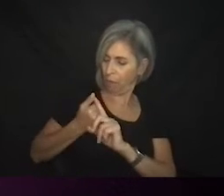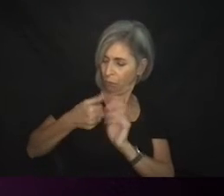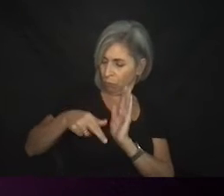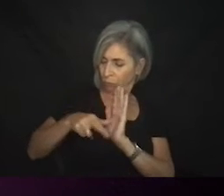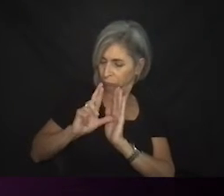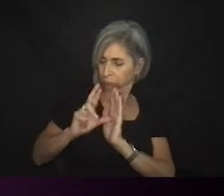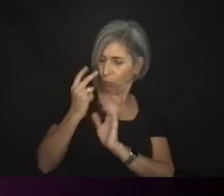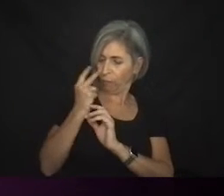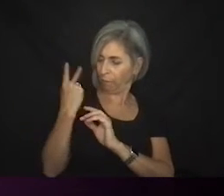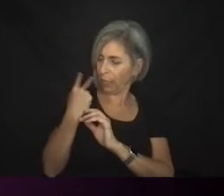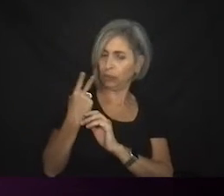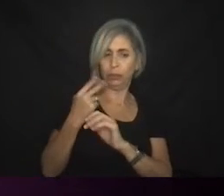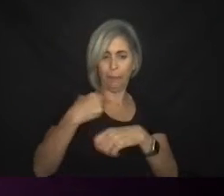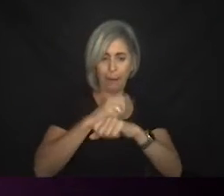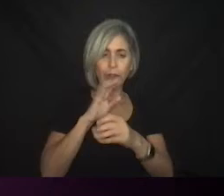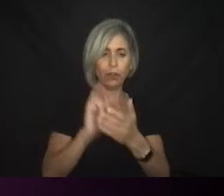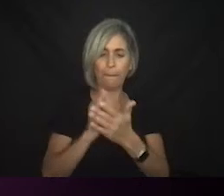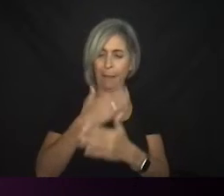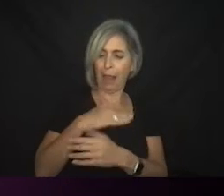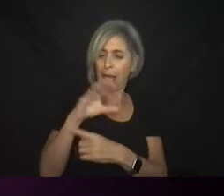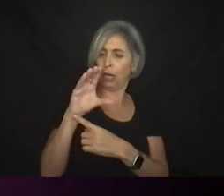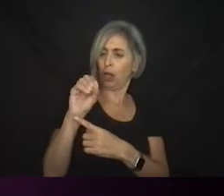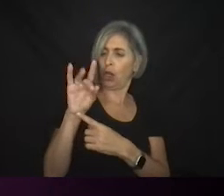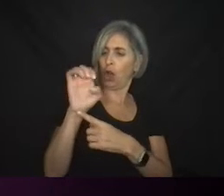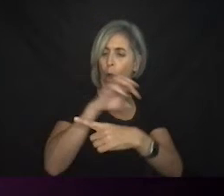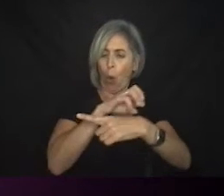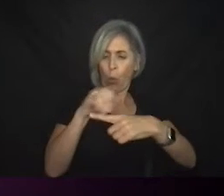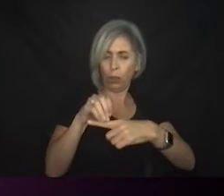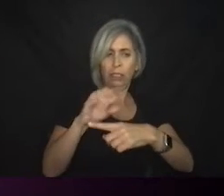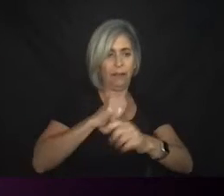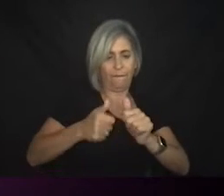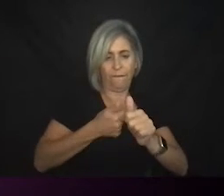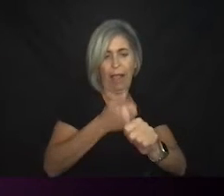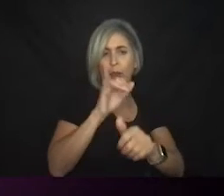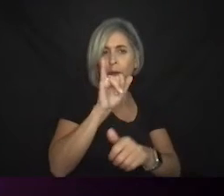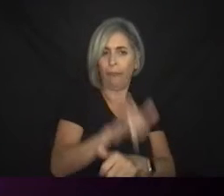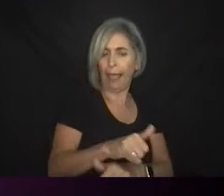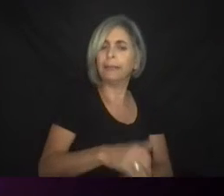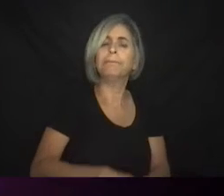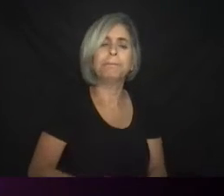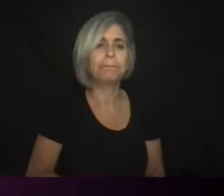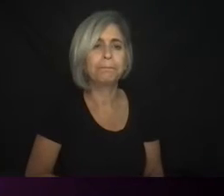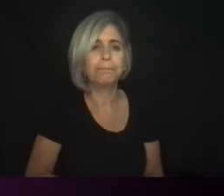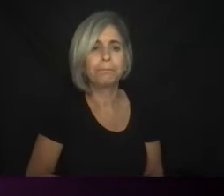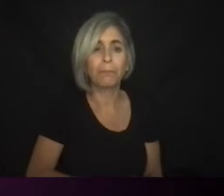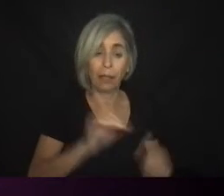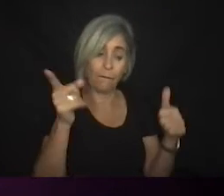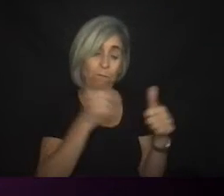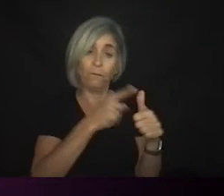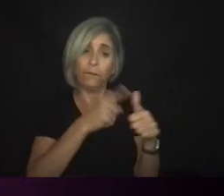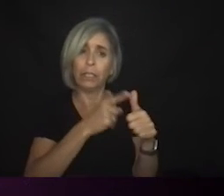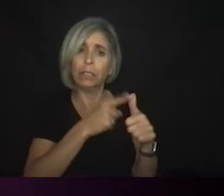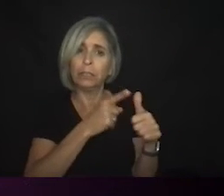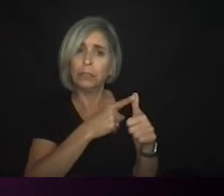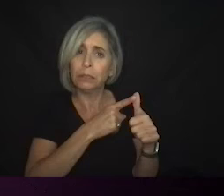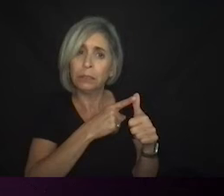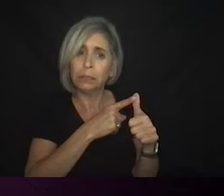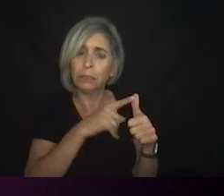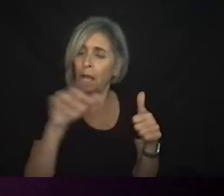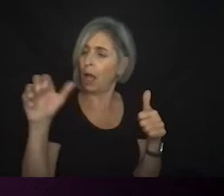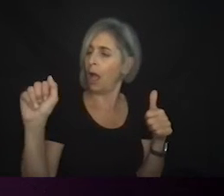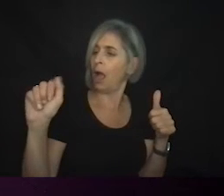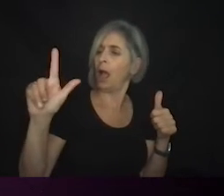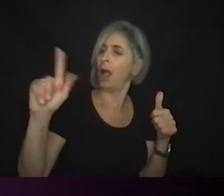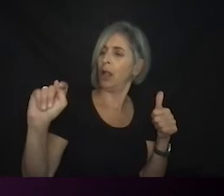code and make sure that it's all following these conventions. So the first big thing is alt